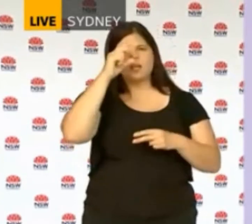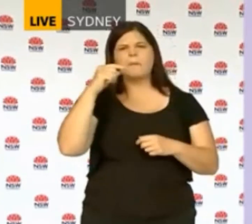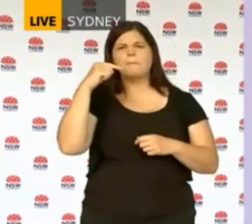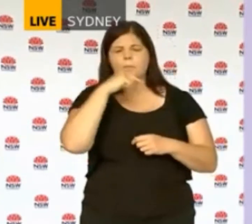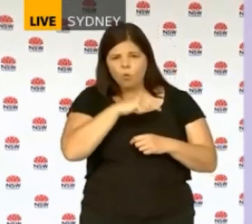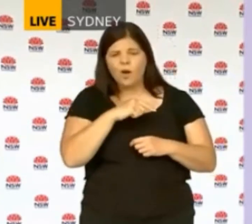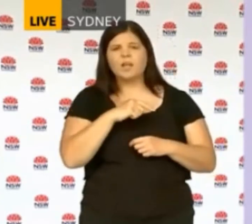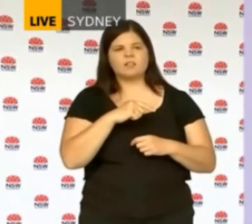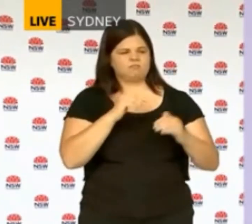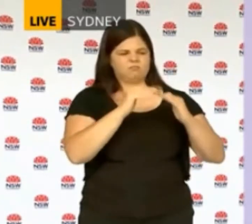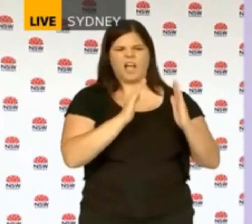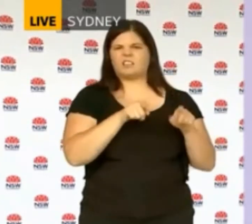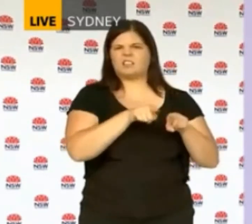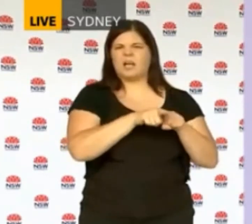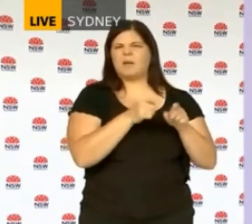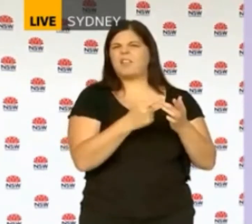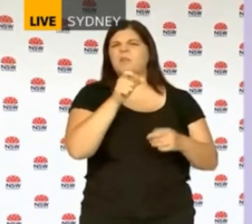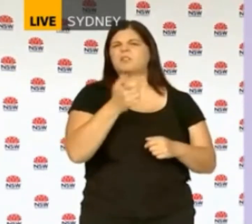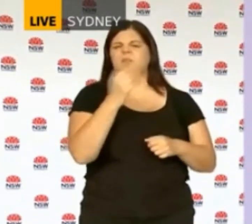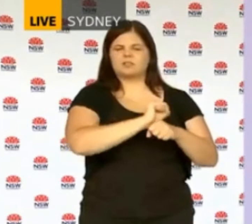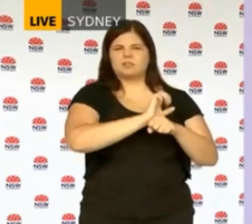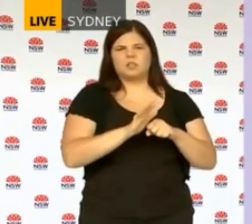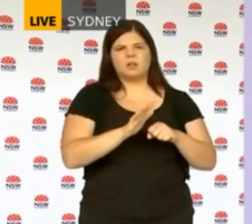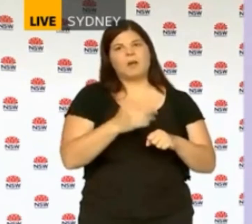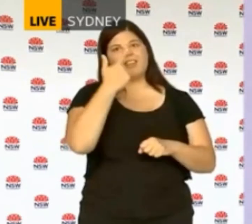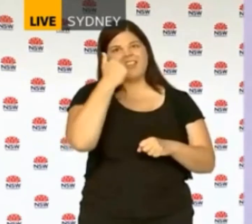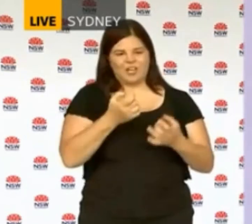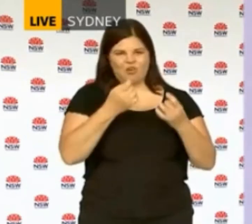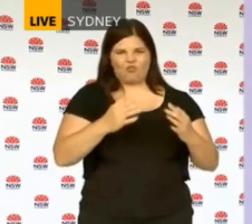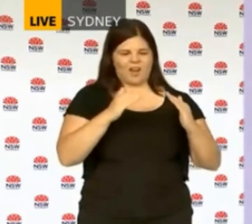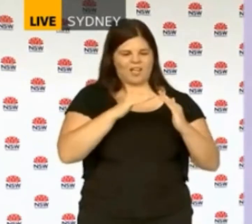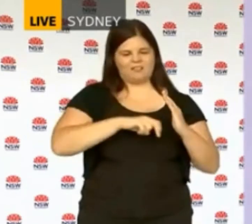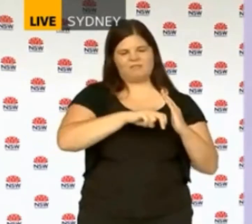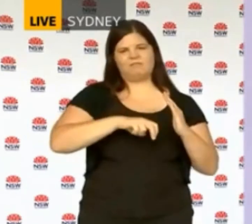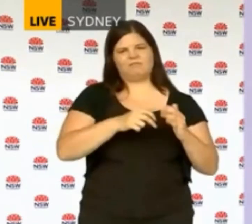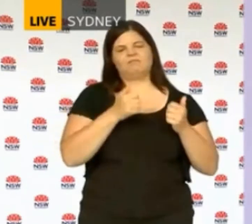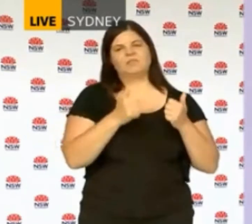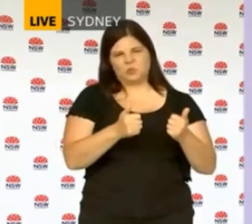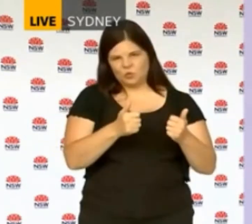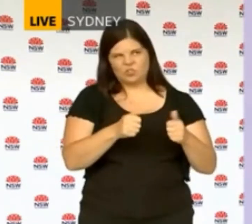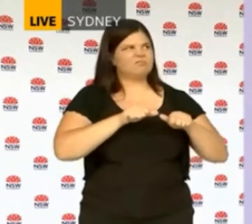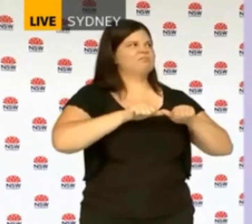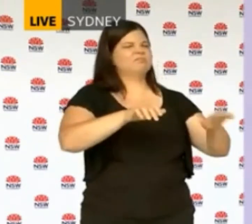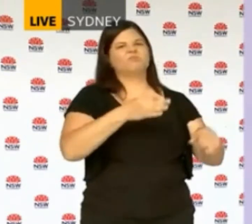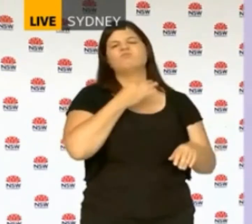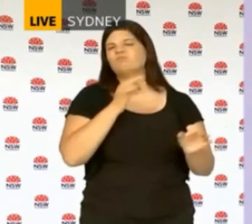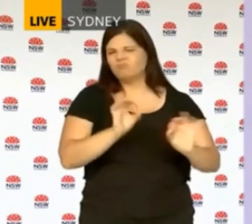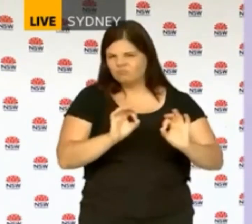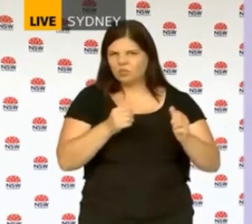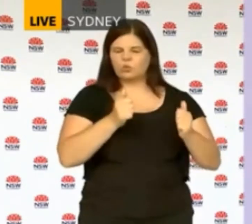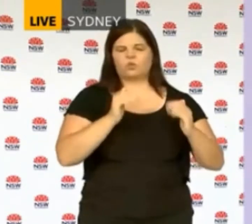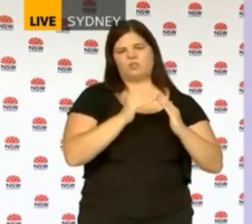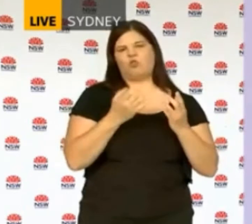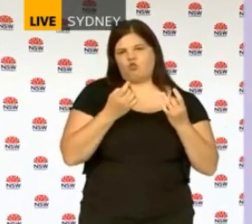previously reported cases, and pleasingly the cases were in isolation for their full infectious period. An